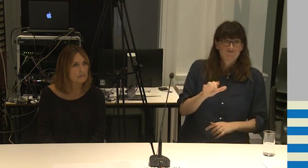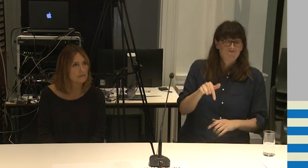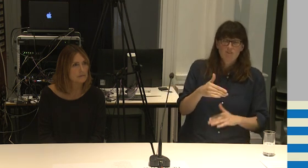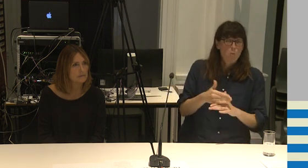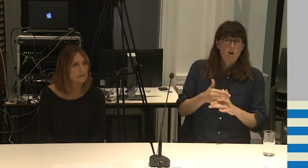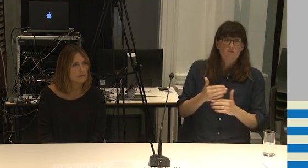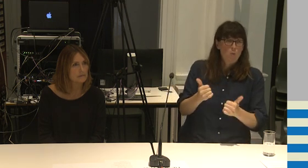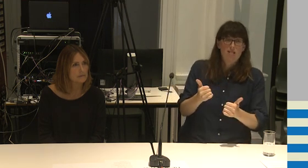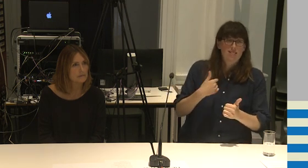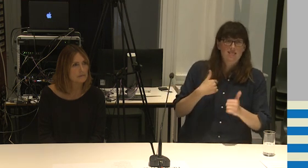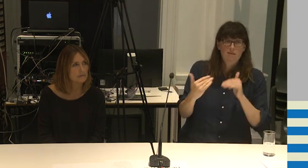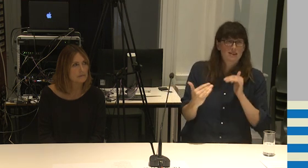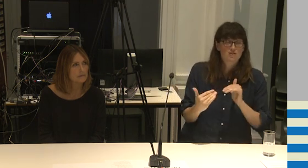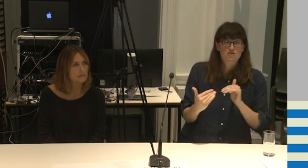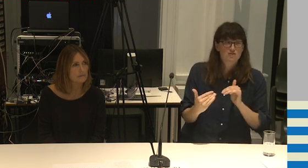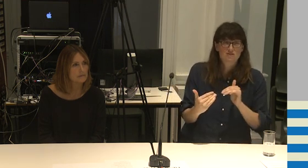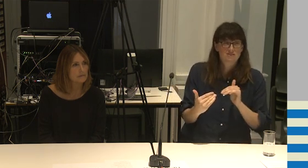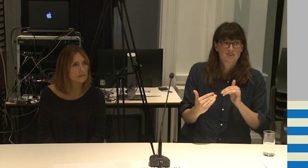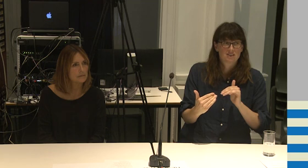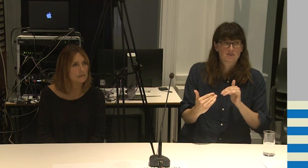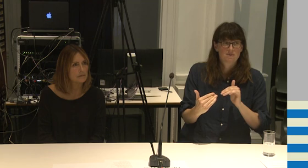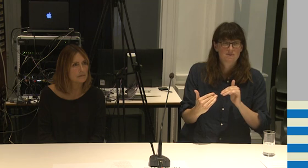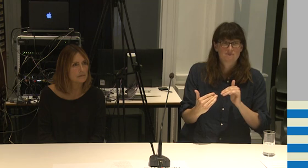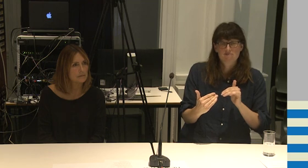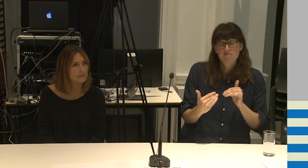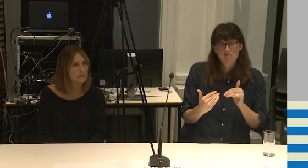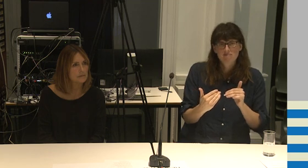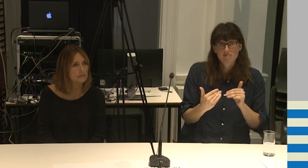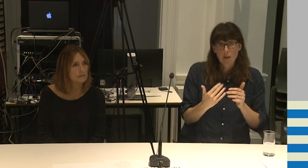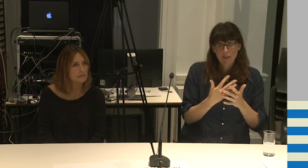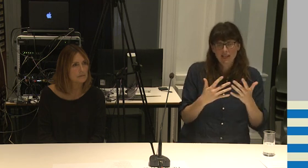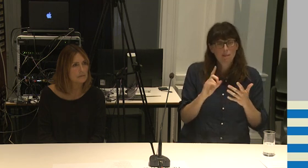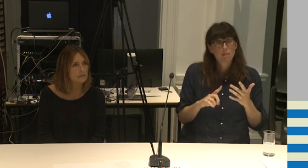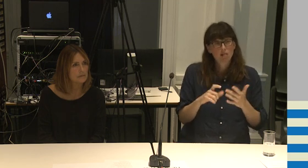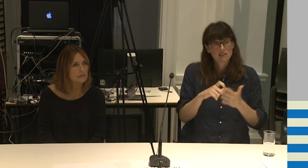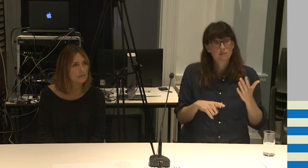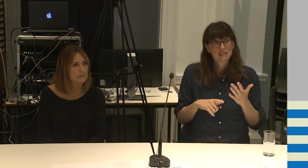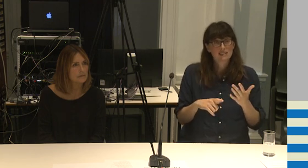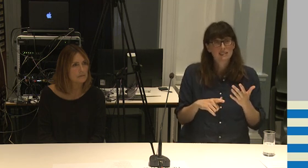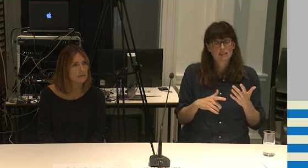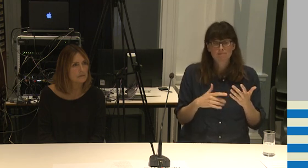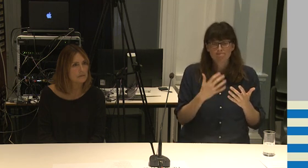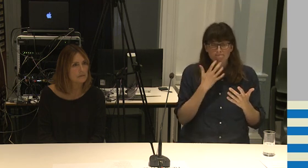thing doesn't work too well for me, which unfortunately is the case for most people with disabilities.